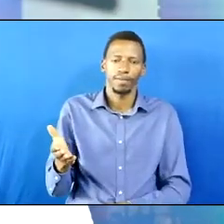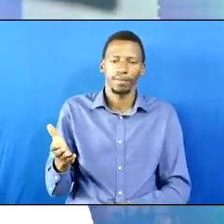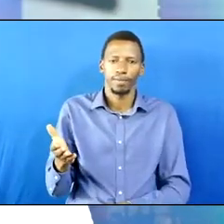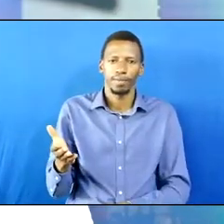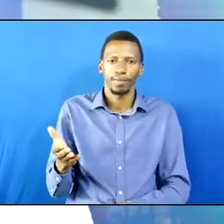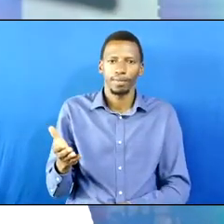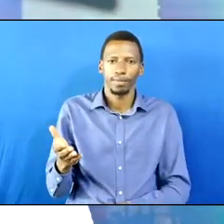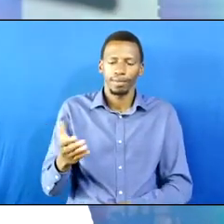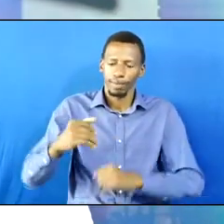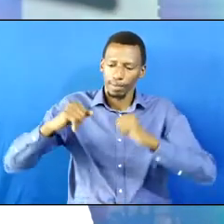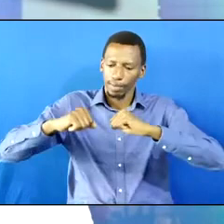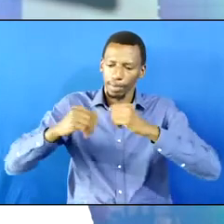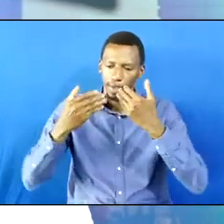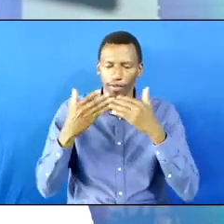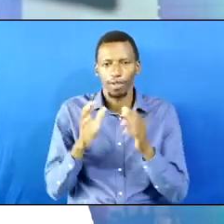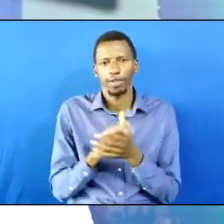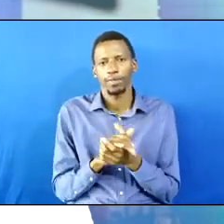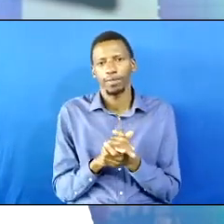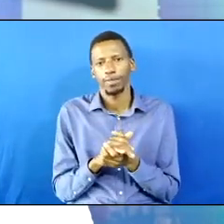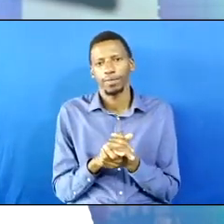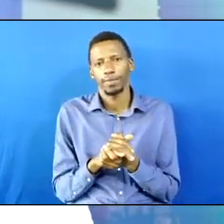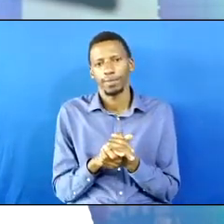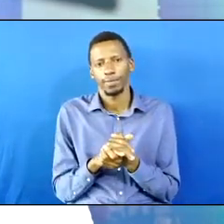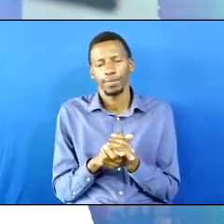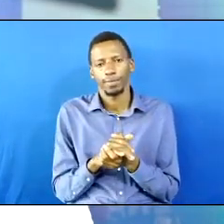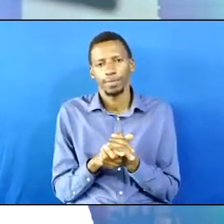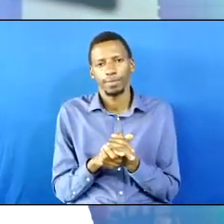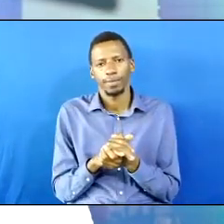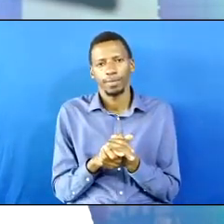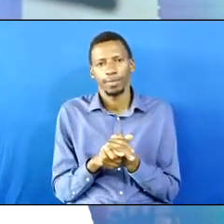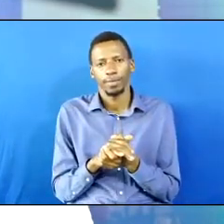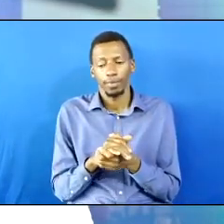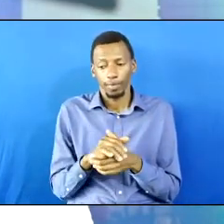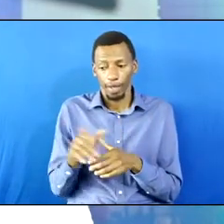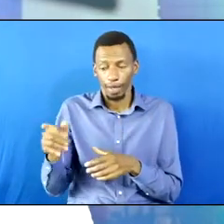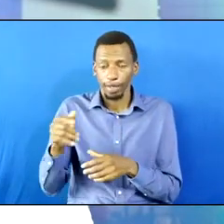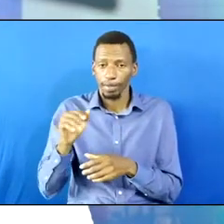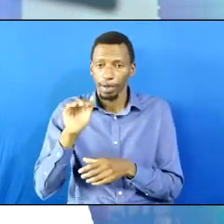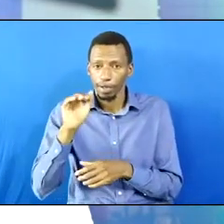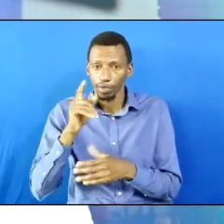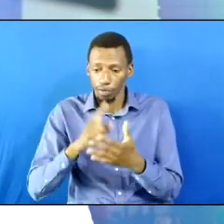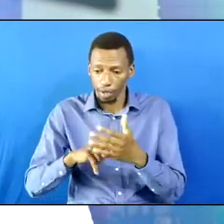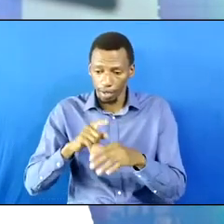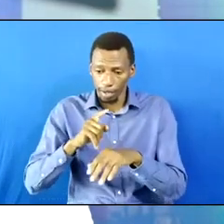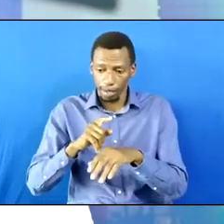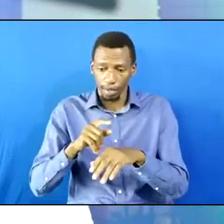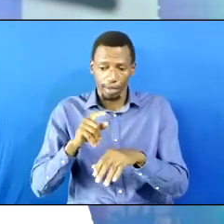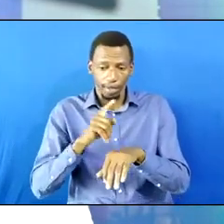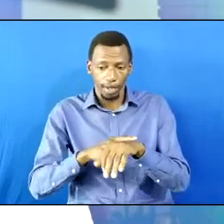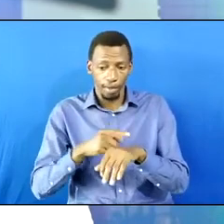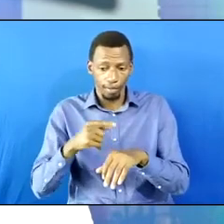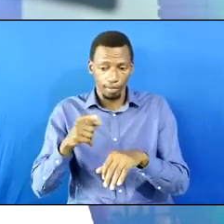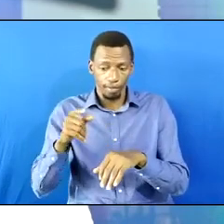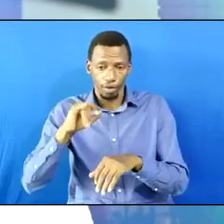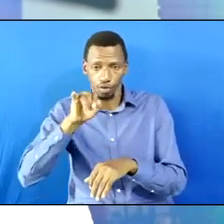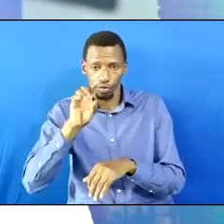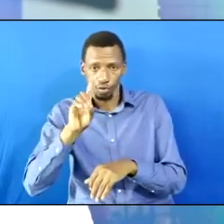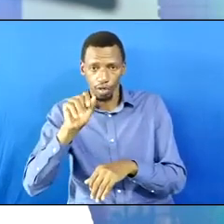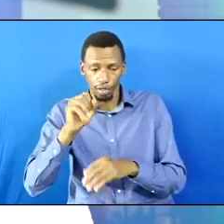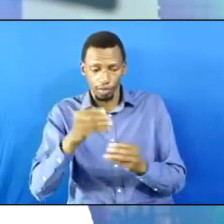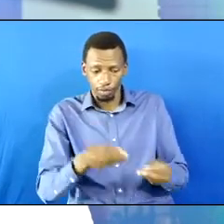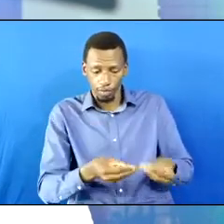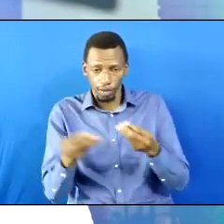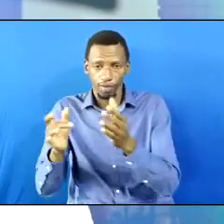him and with the priest. When I deliver him to you, you give me my money. He